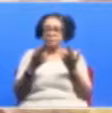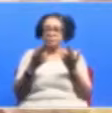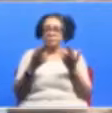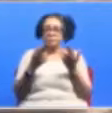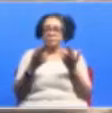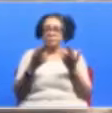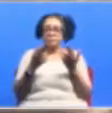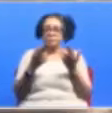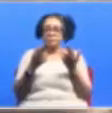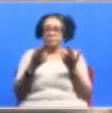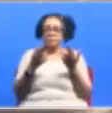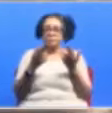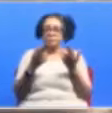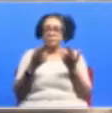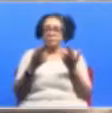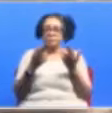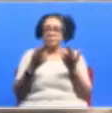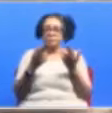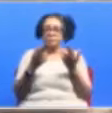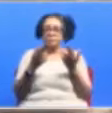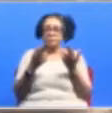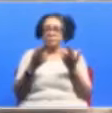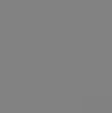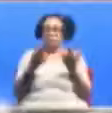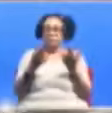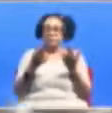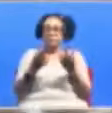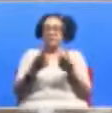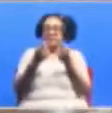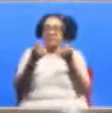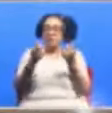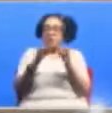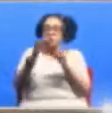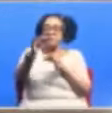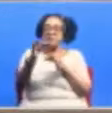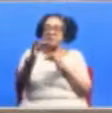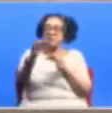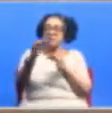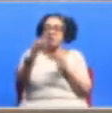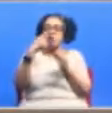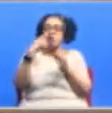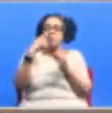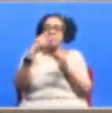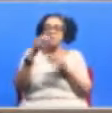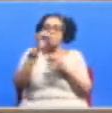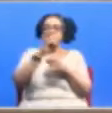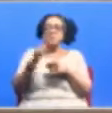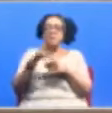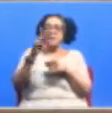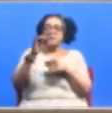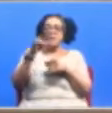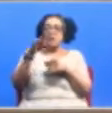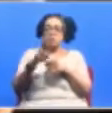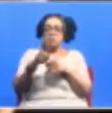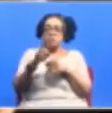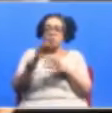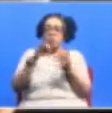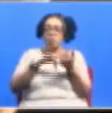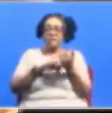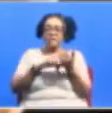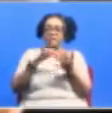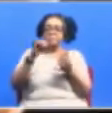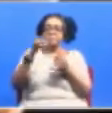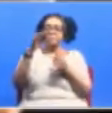umekitisama sana hapa. A few kilometers away is the home of Mzee Kitao. Her wife,